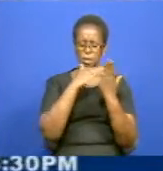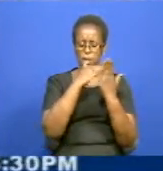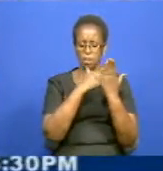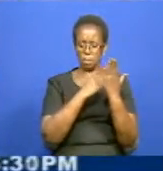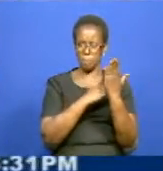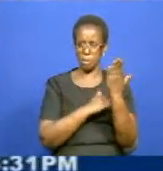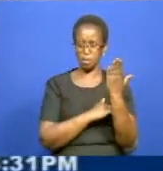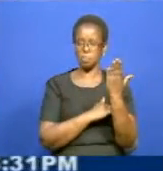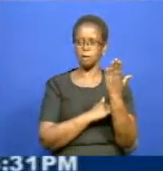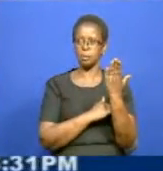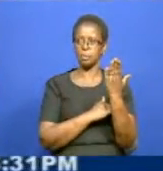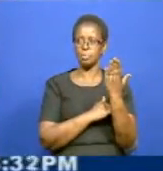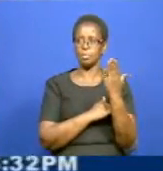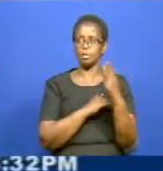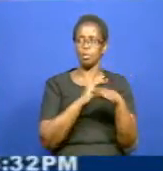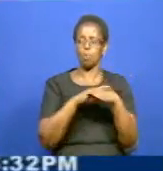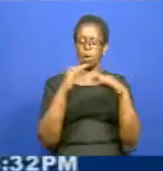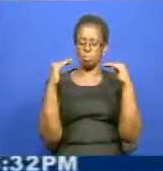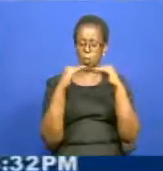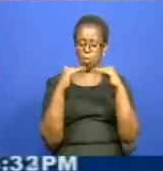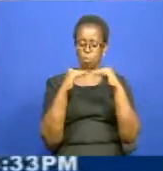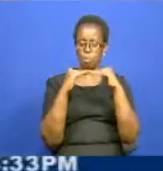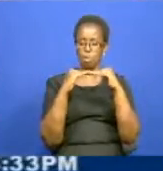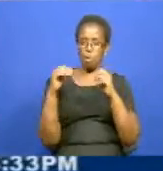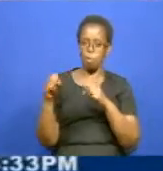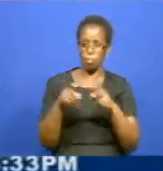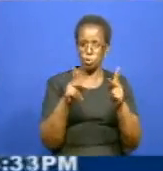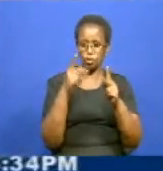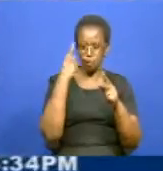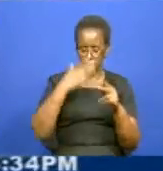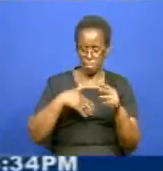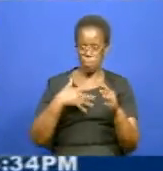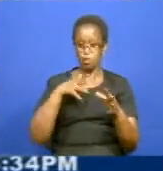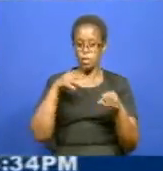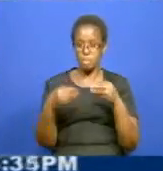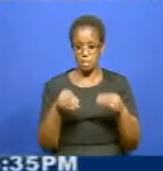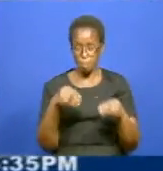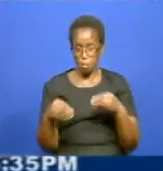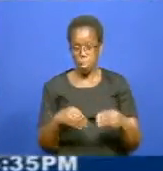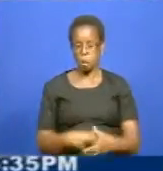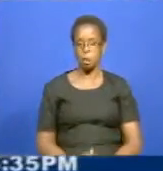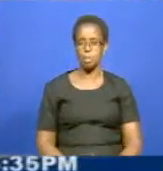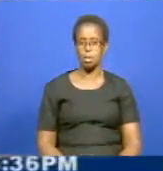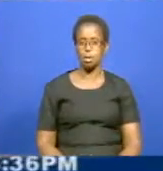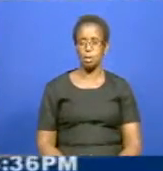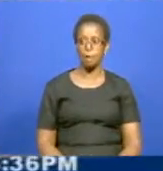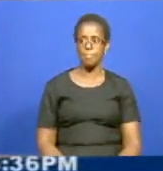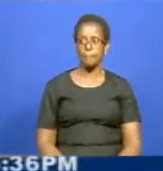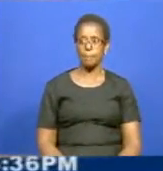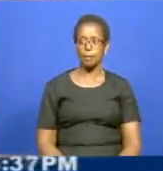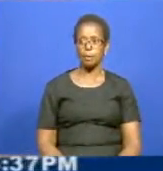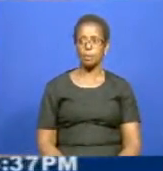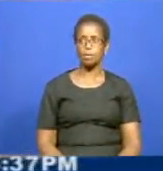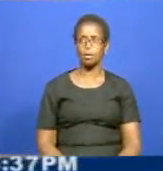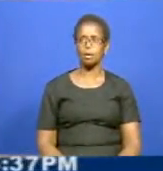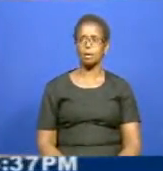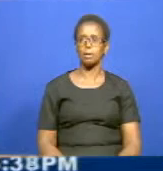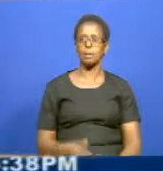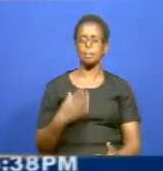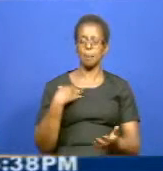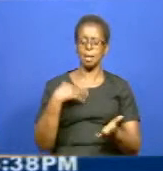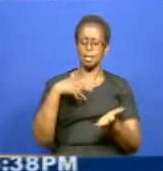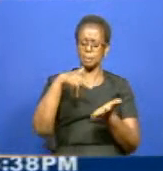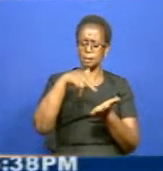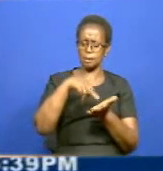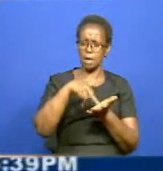on equal opportunities for persons with disabilities. Mr. Speaker, sir, I rise pursuant to